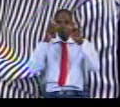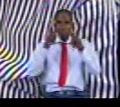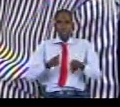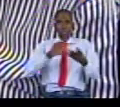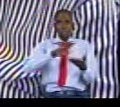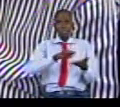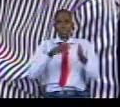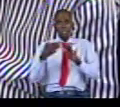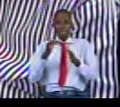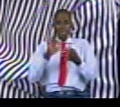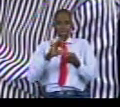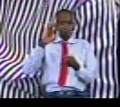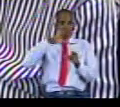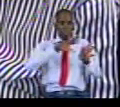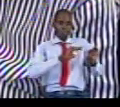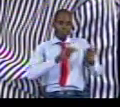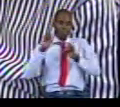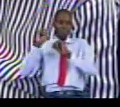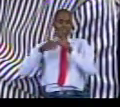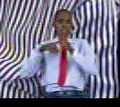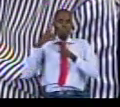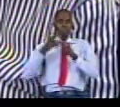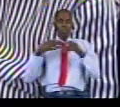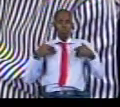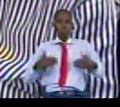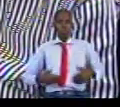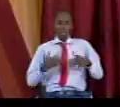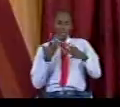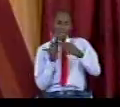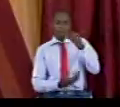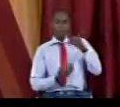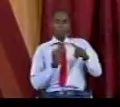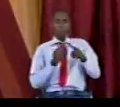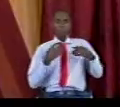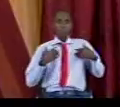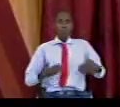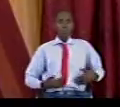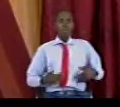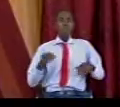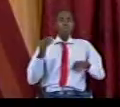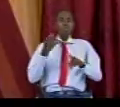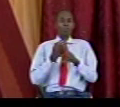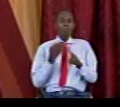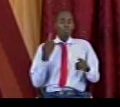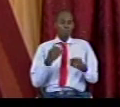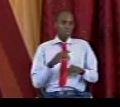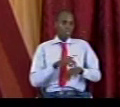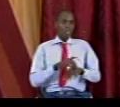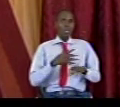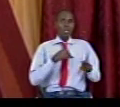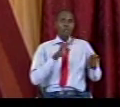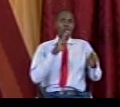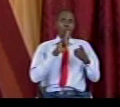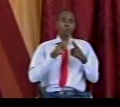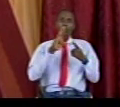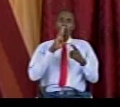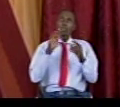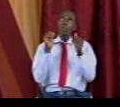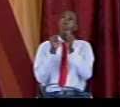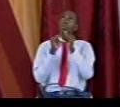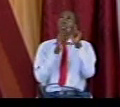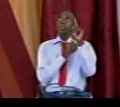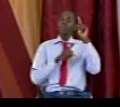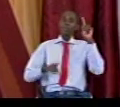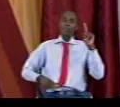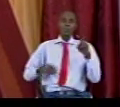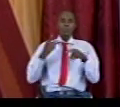the body, absent from the body and to be present with the Lord. We come to 2 Corinthians